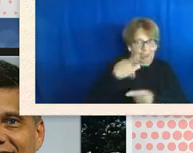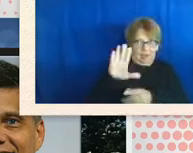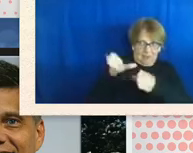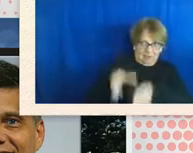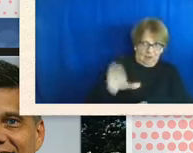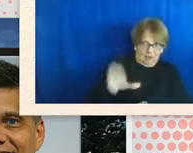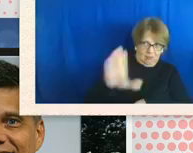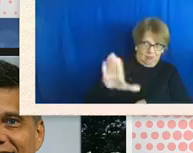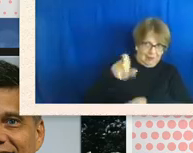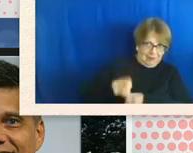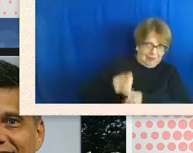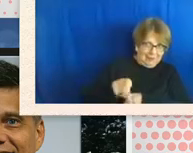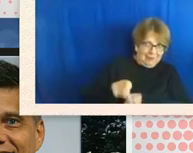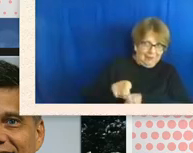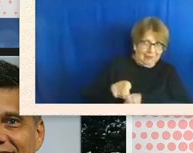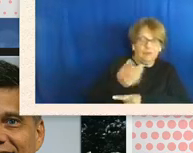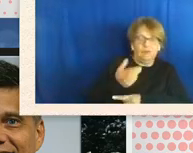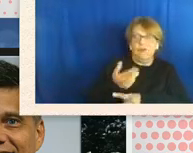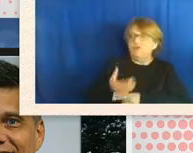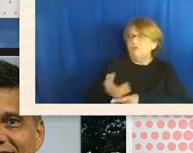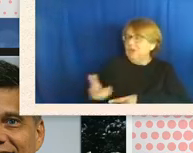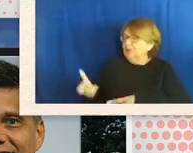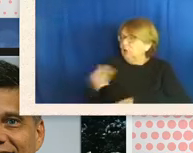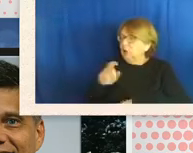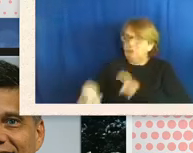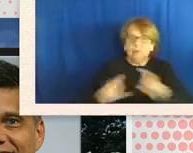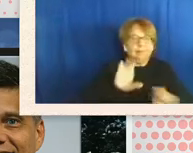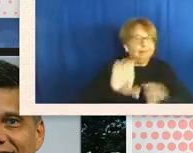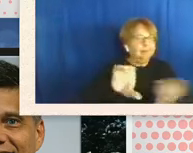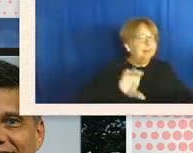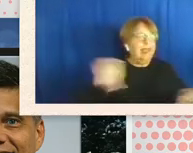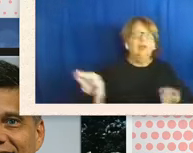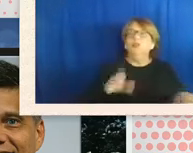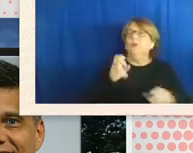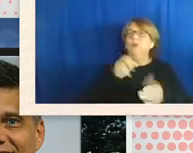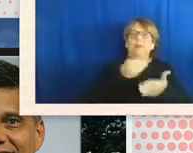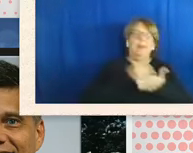resource allocation. When budgets are being established,